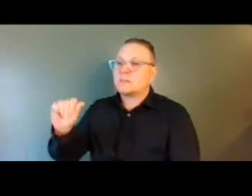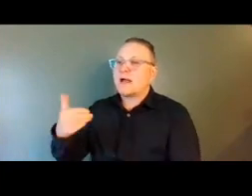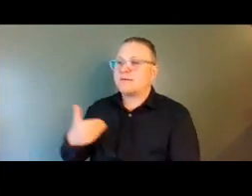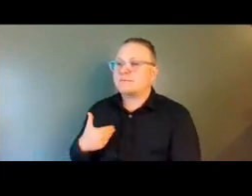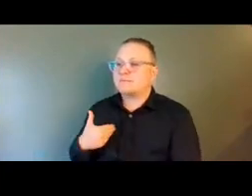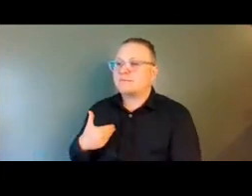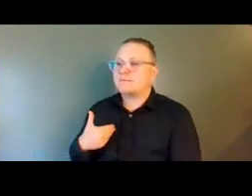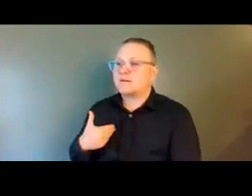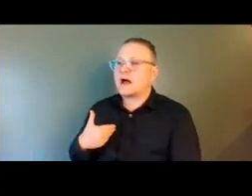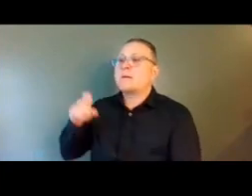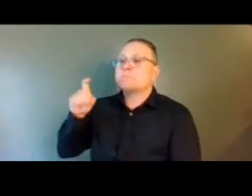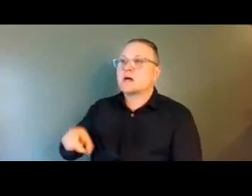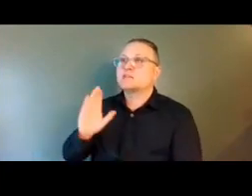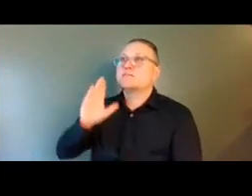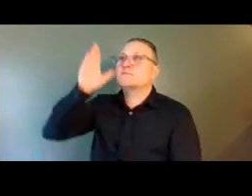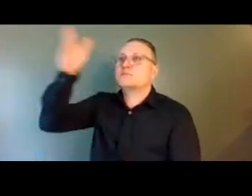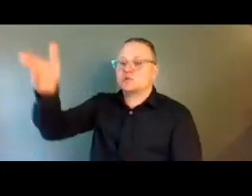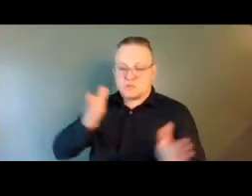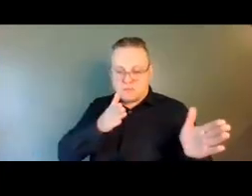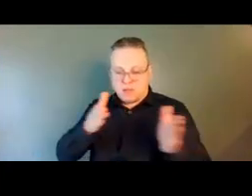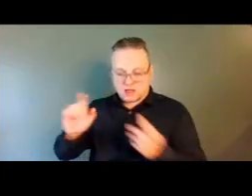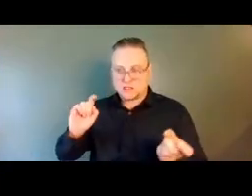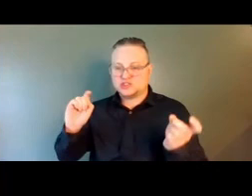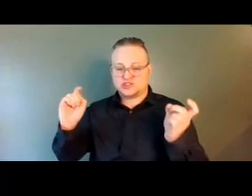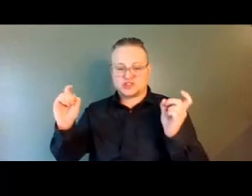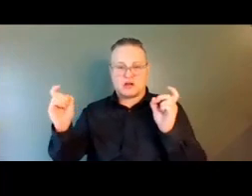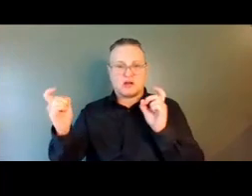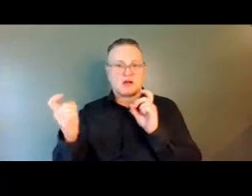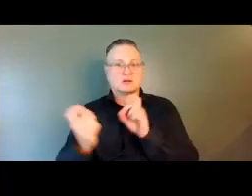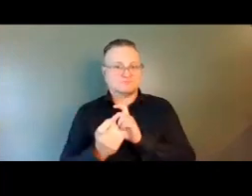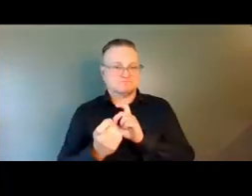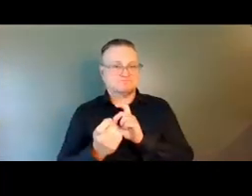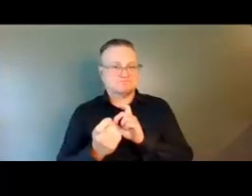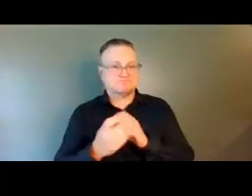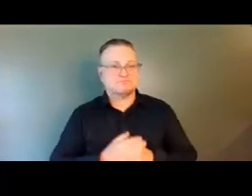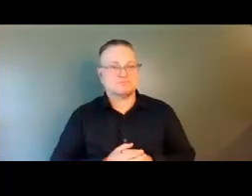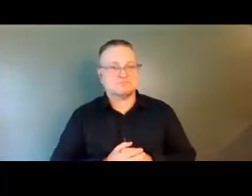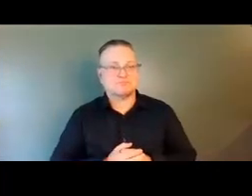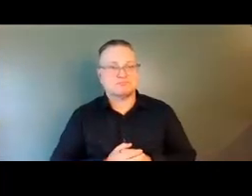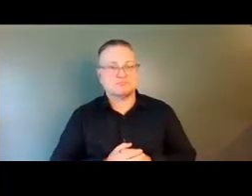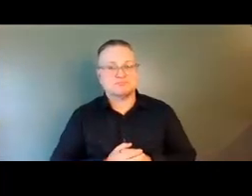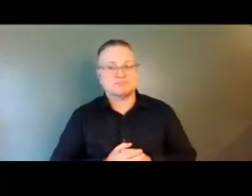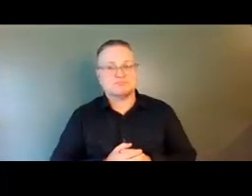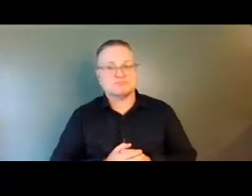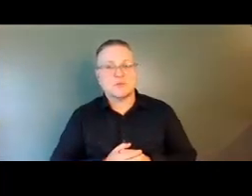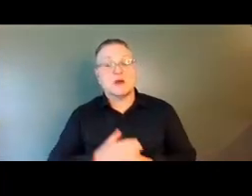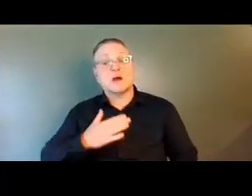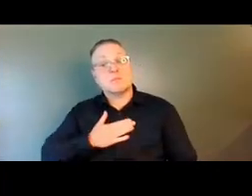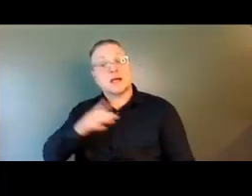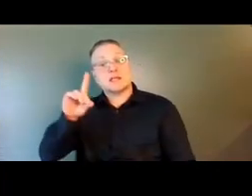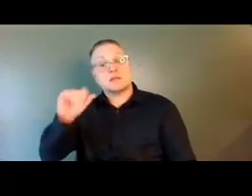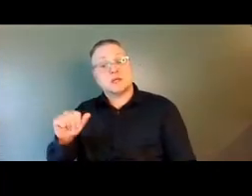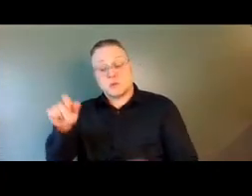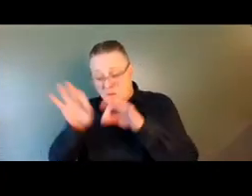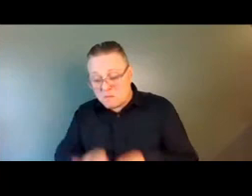make adjustments to my future plan, knowing that fact. My disability was a major factor on